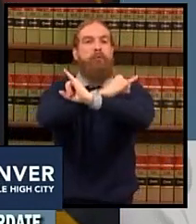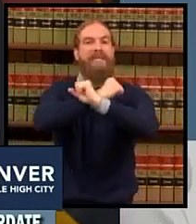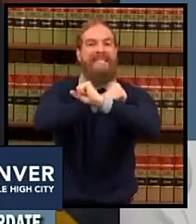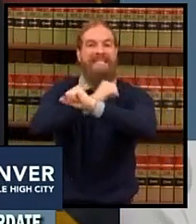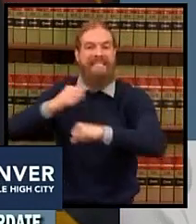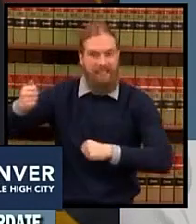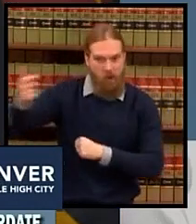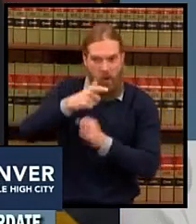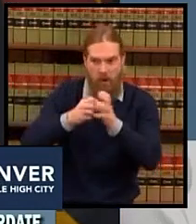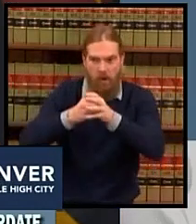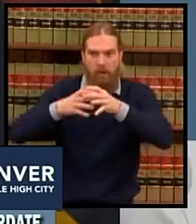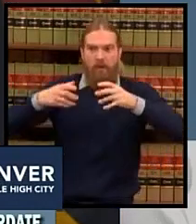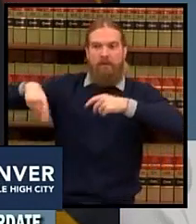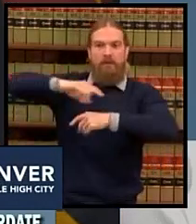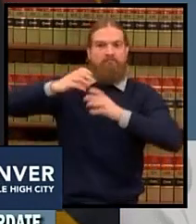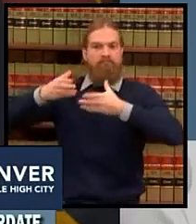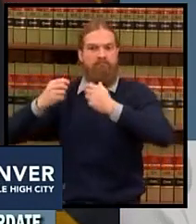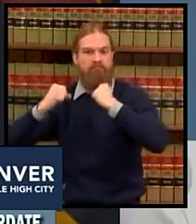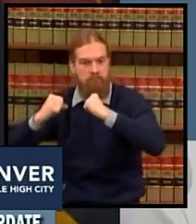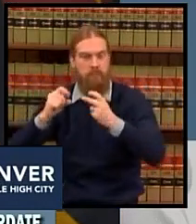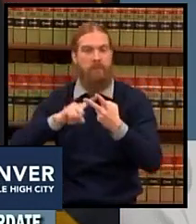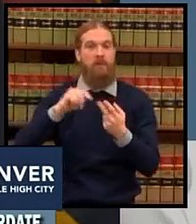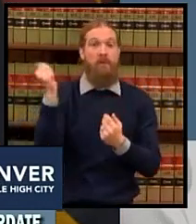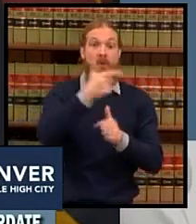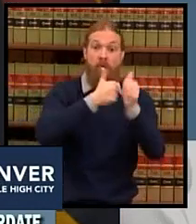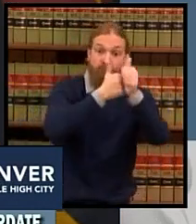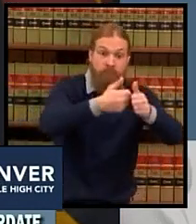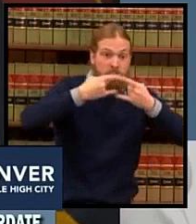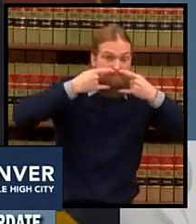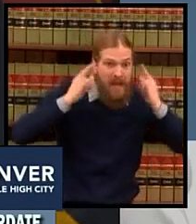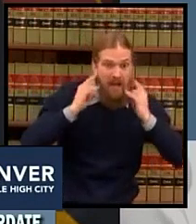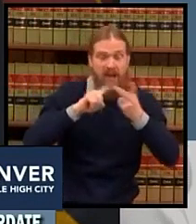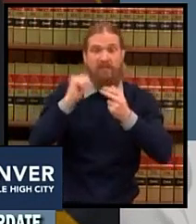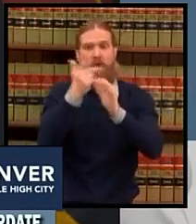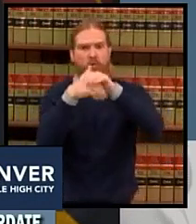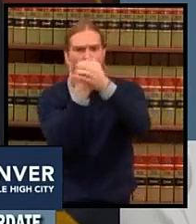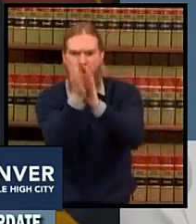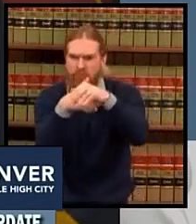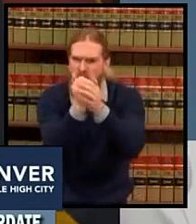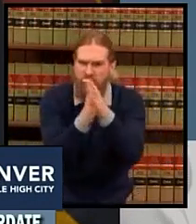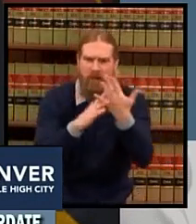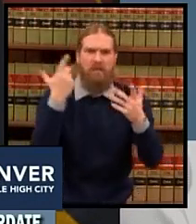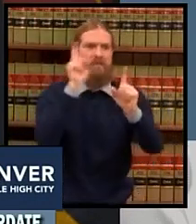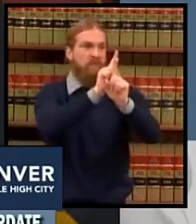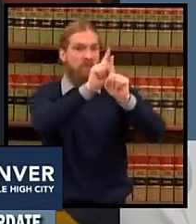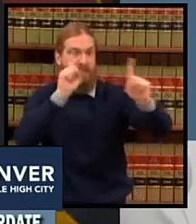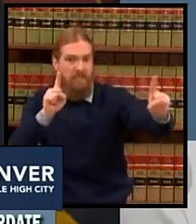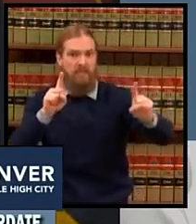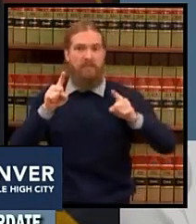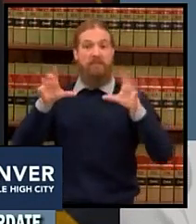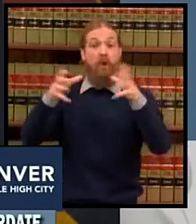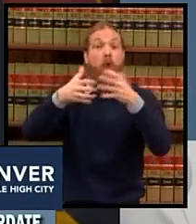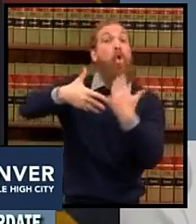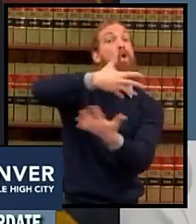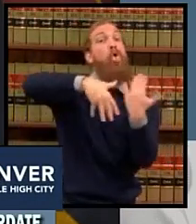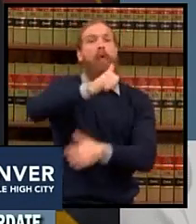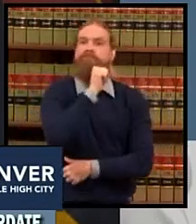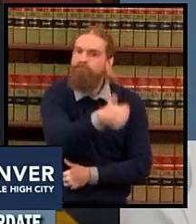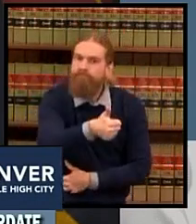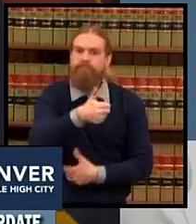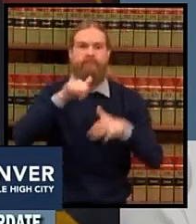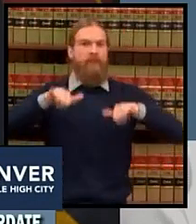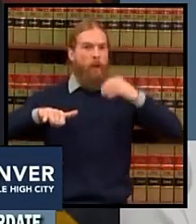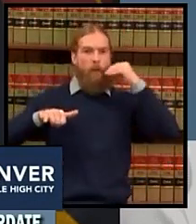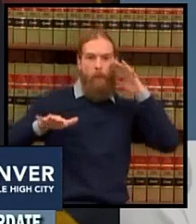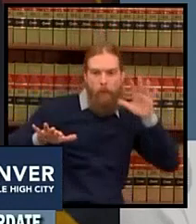those things. We are not at herd immunity yet. We got a long ways to go with that, with having many more people getting